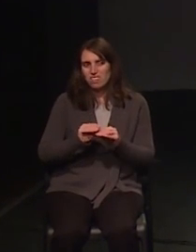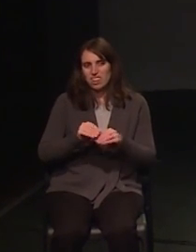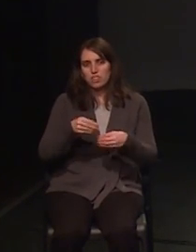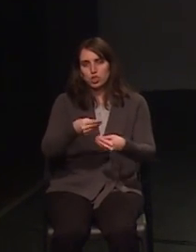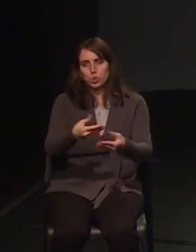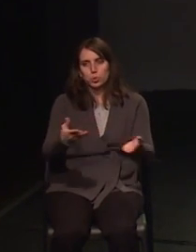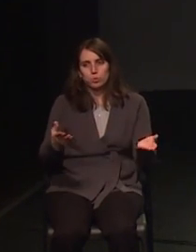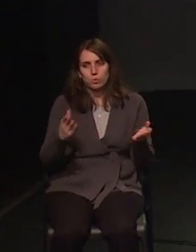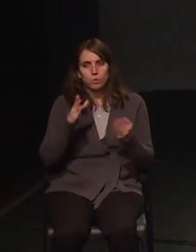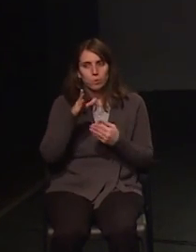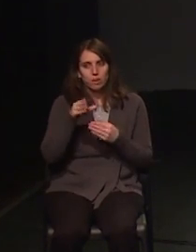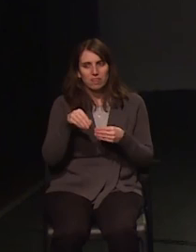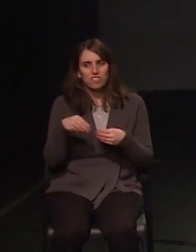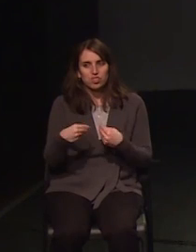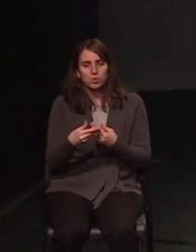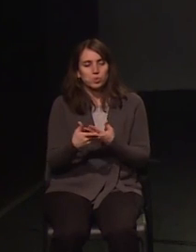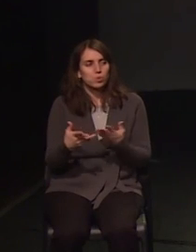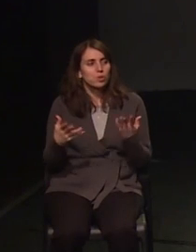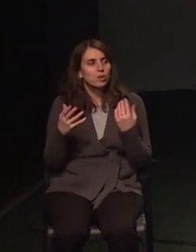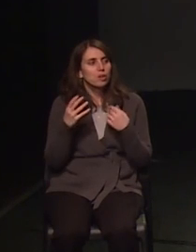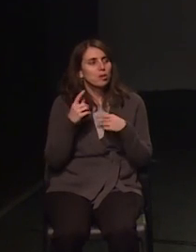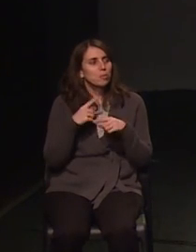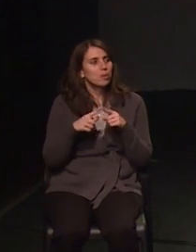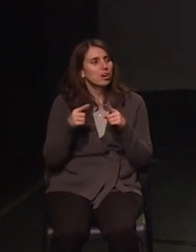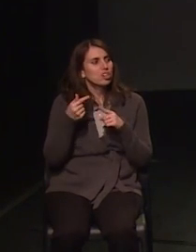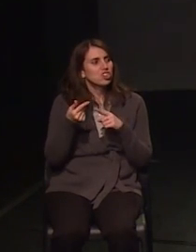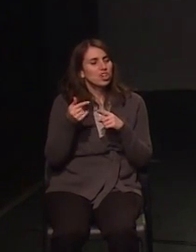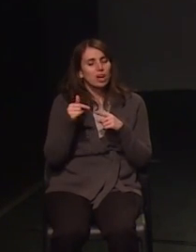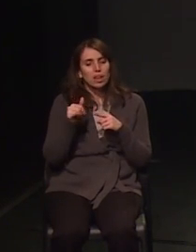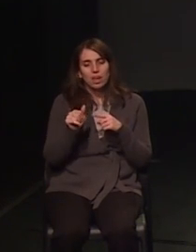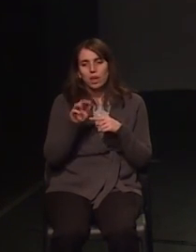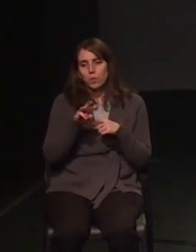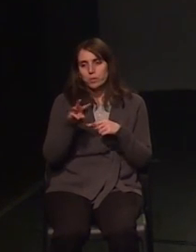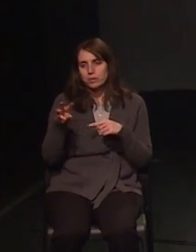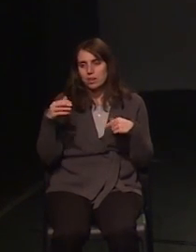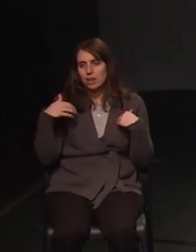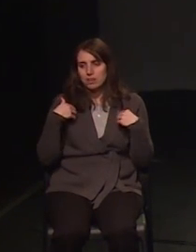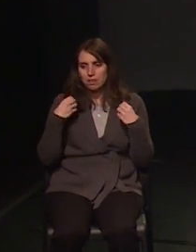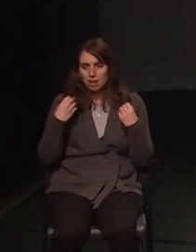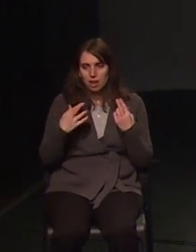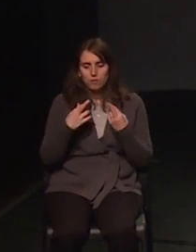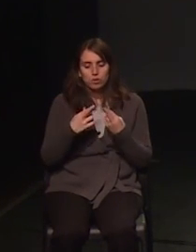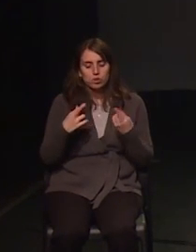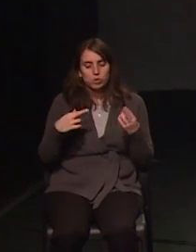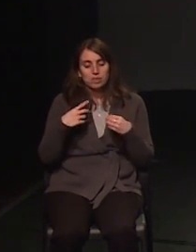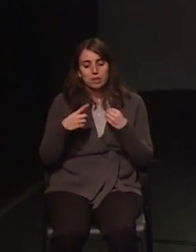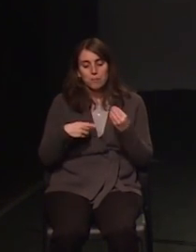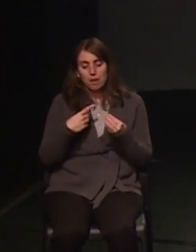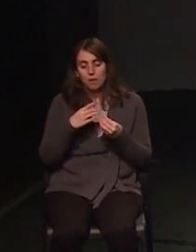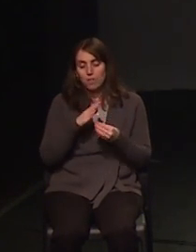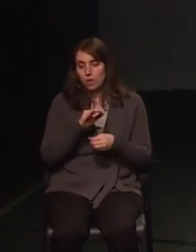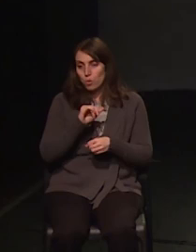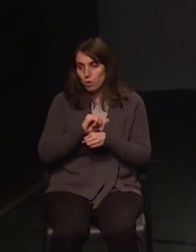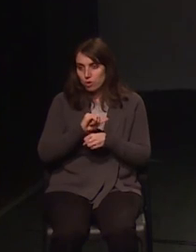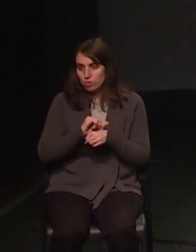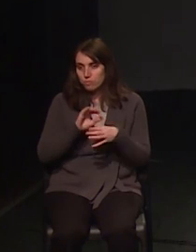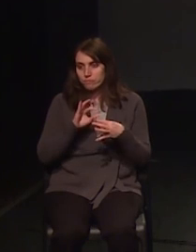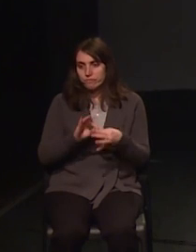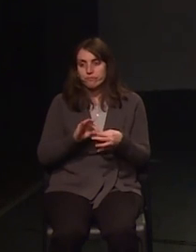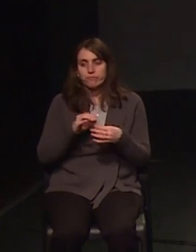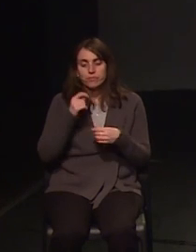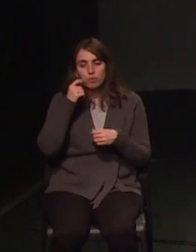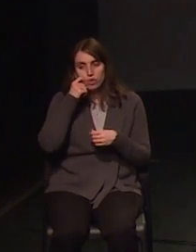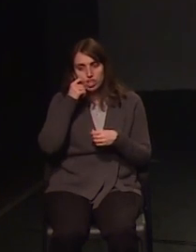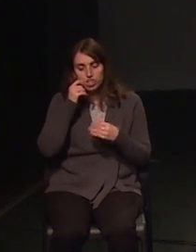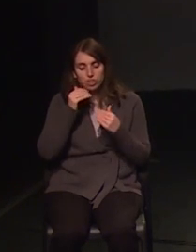you. Yeah, you'll see. But GIA's website has a number of resources around its work in particular on racial equity, as